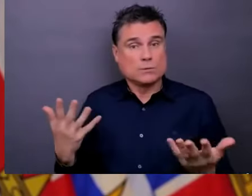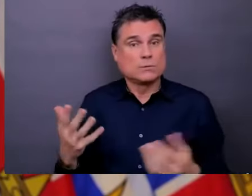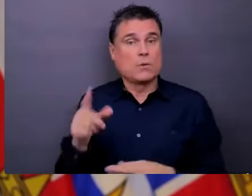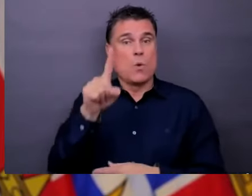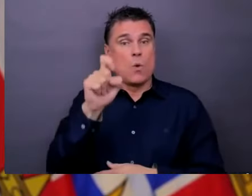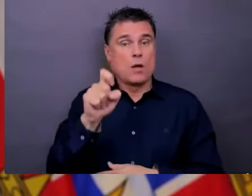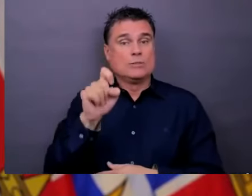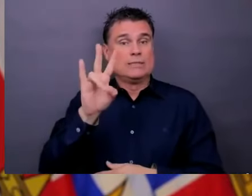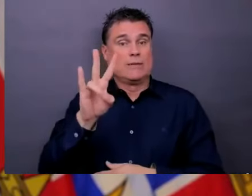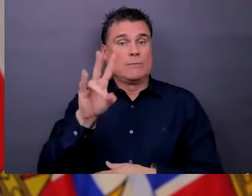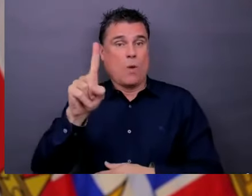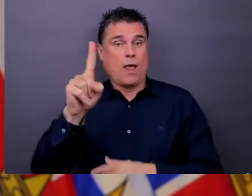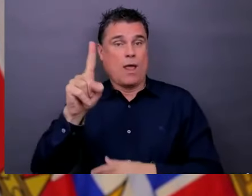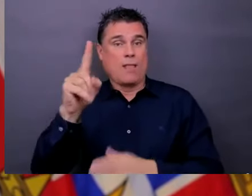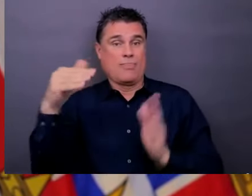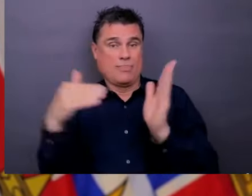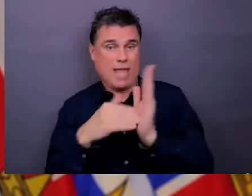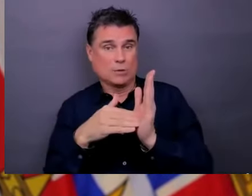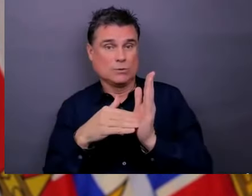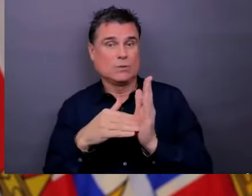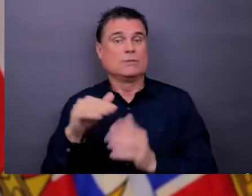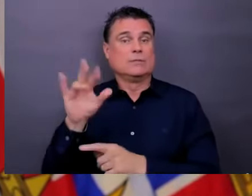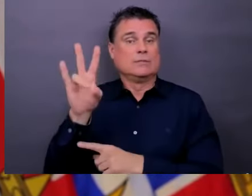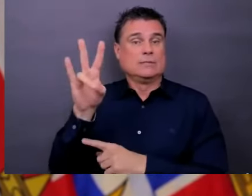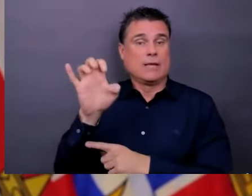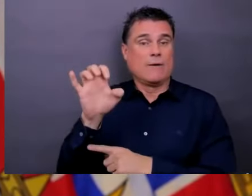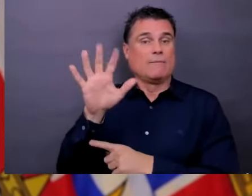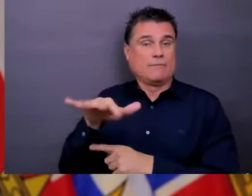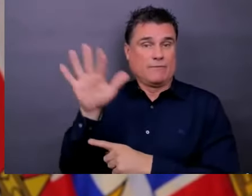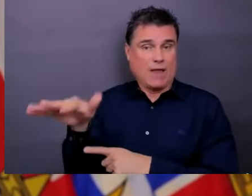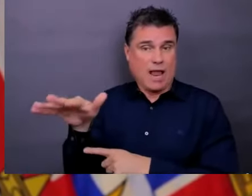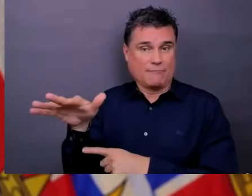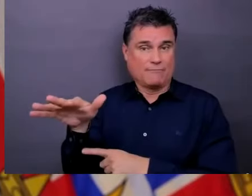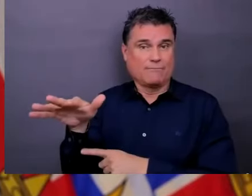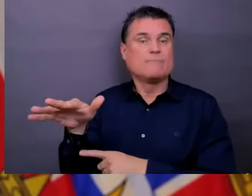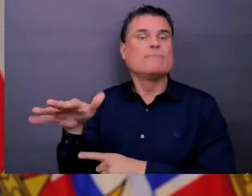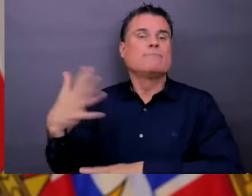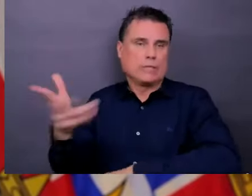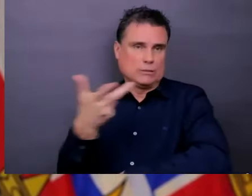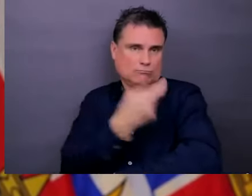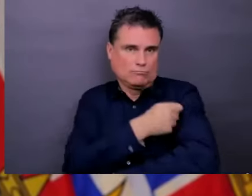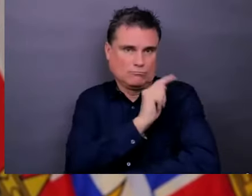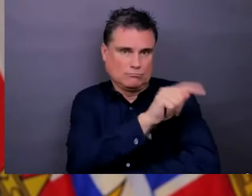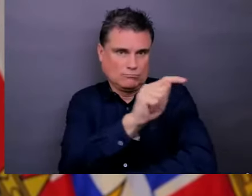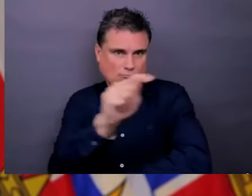171,755 doses of vaccine that have been administered in BC, and